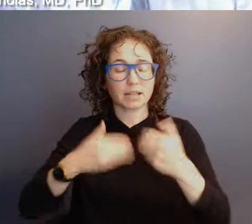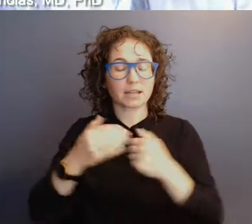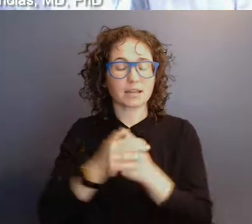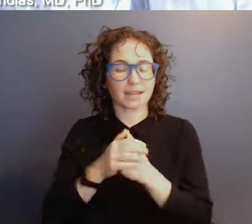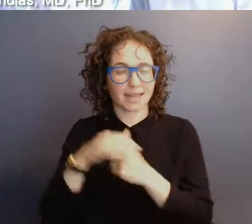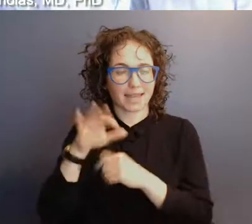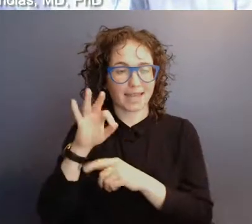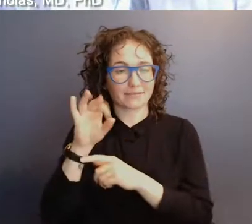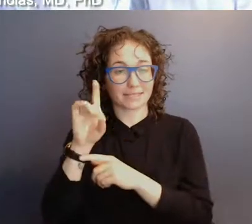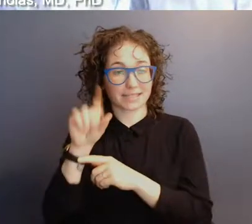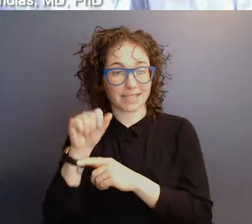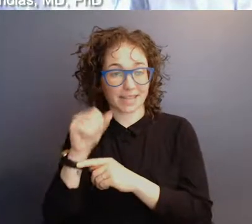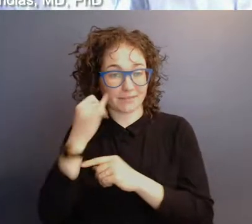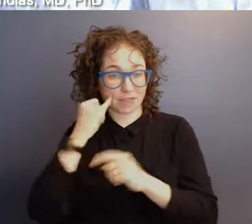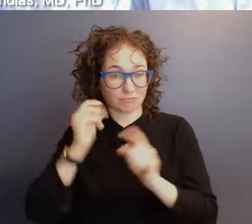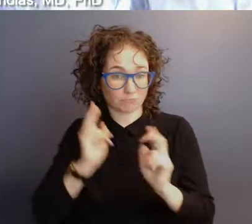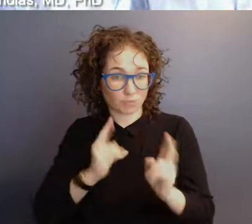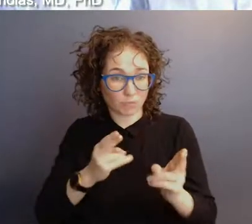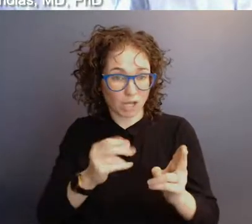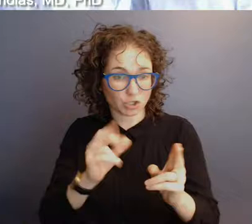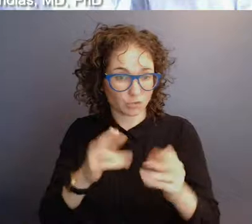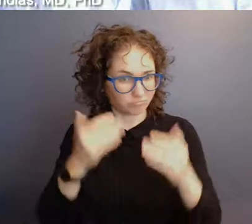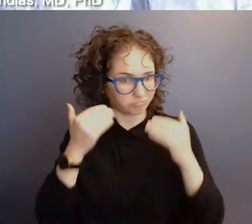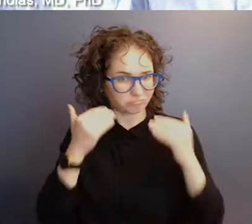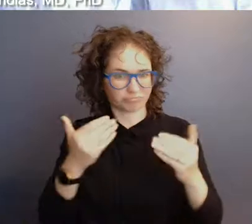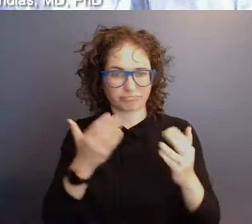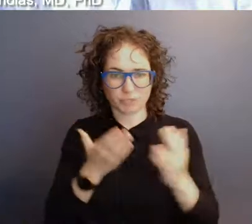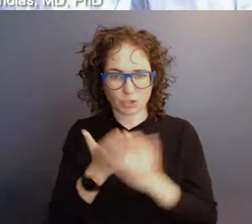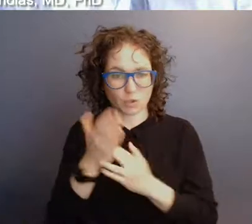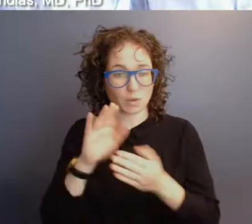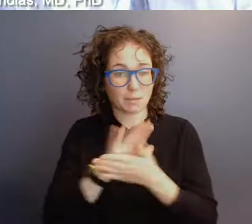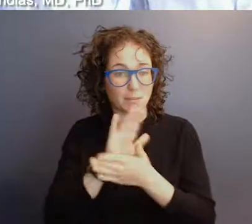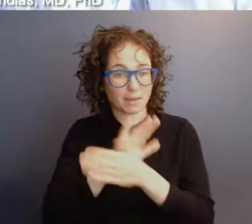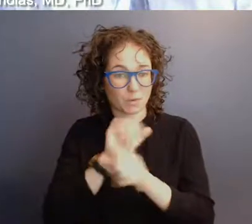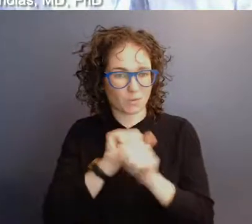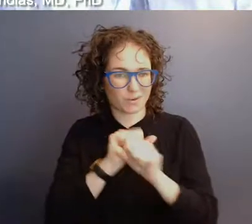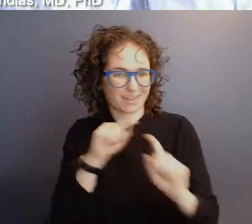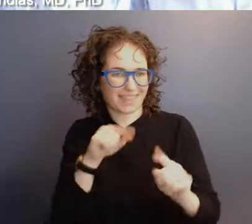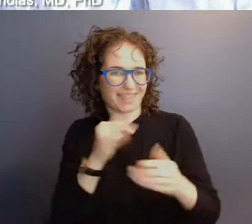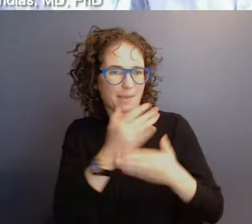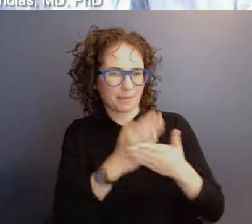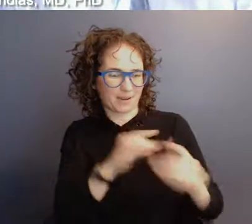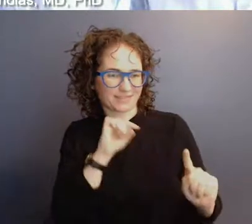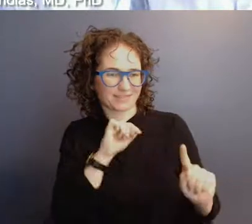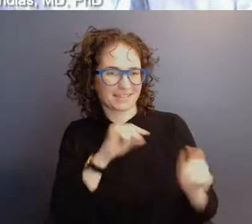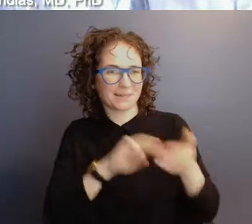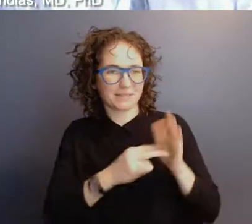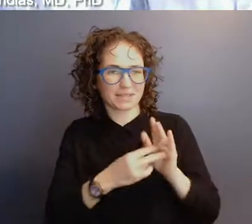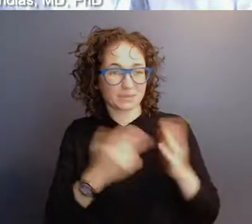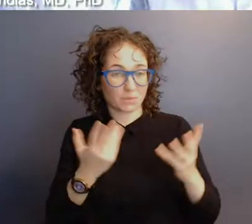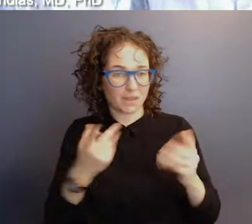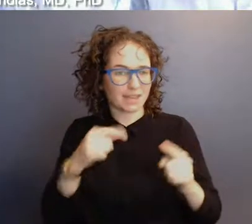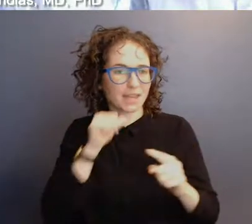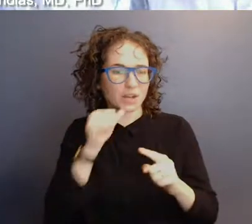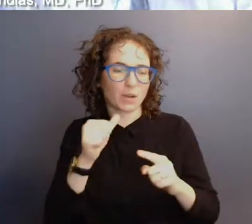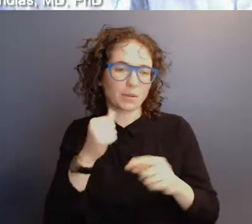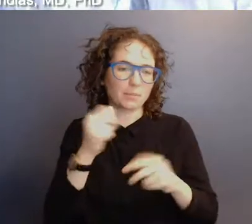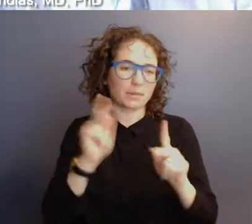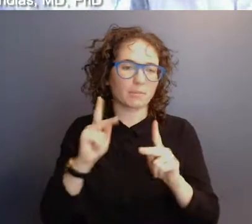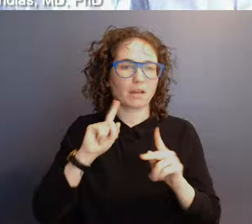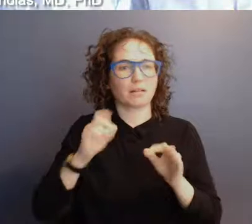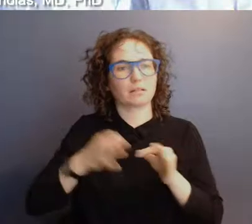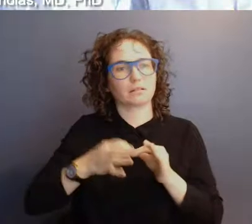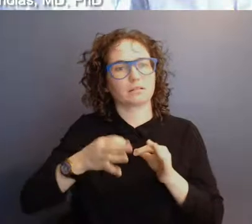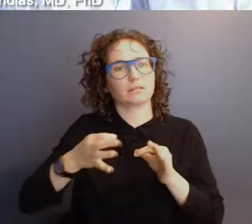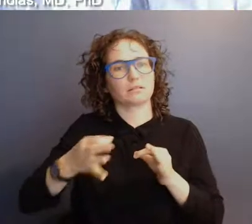or pushes through the paperwork part, meaning that they don't make people wait to